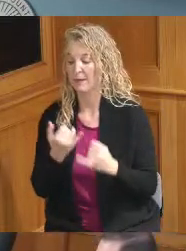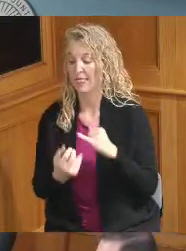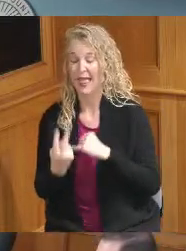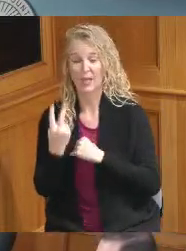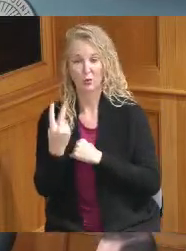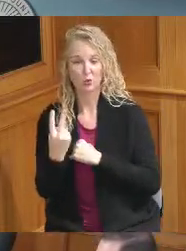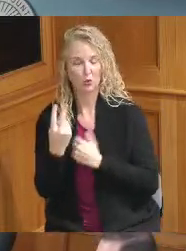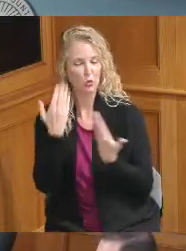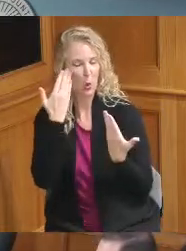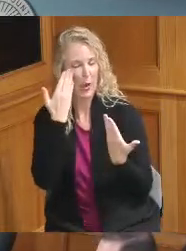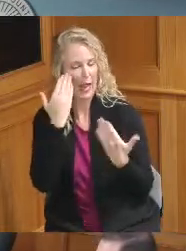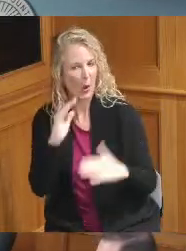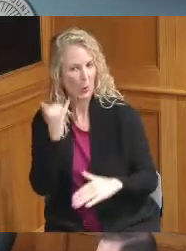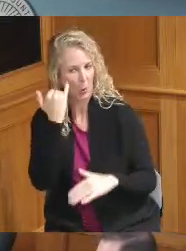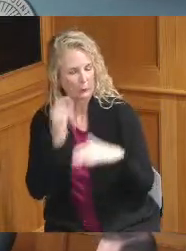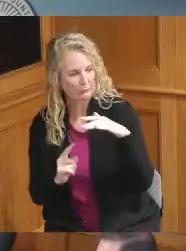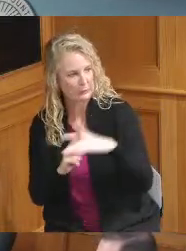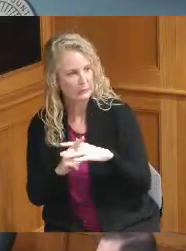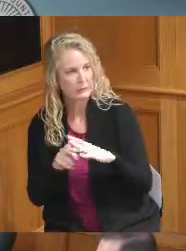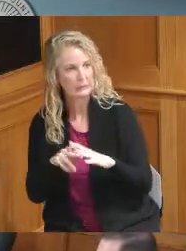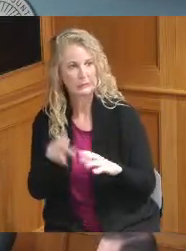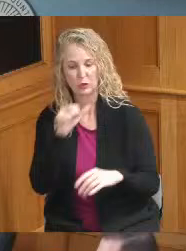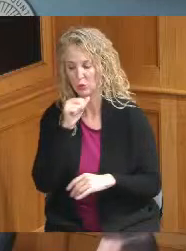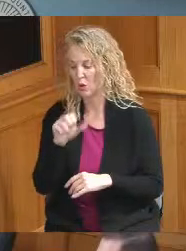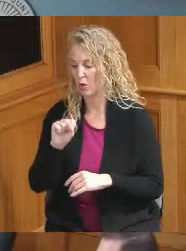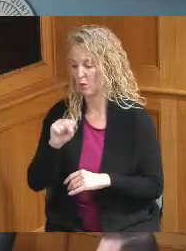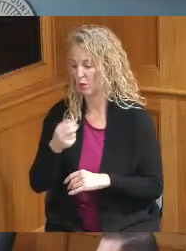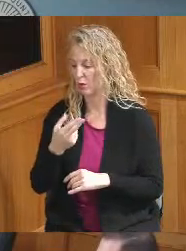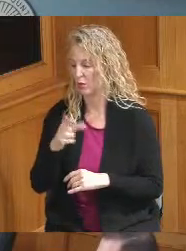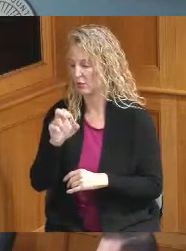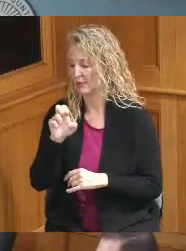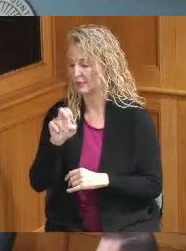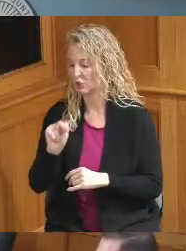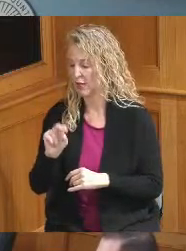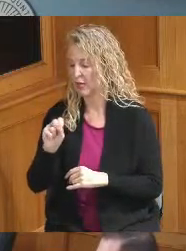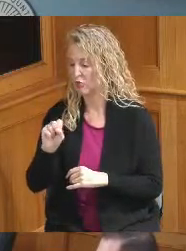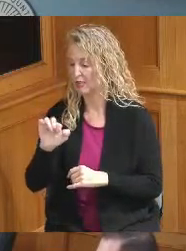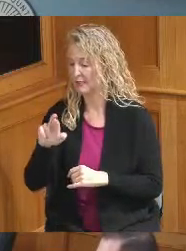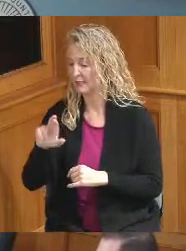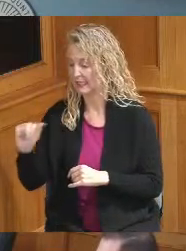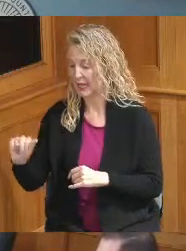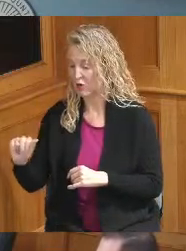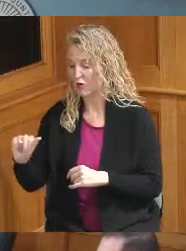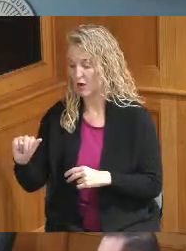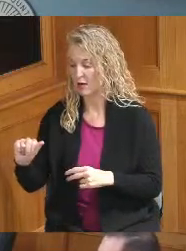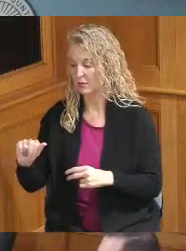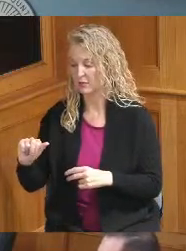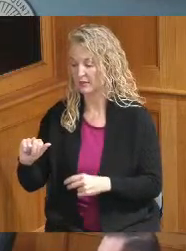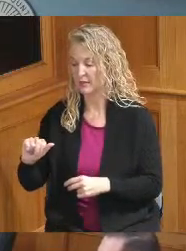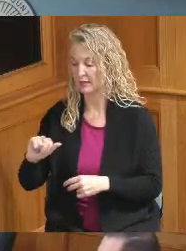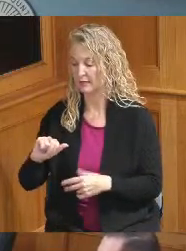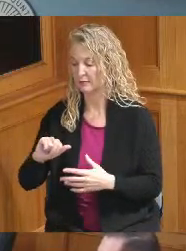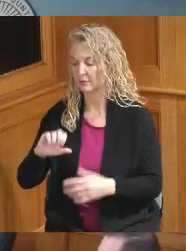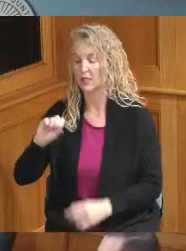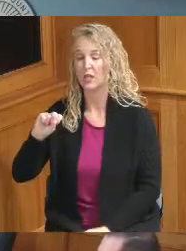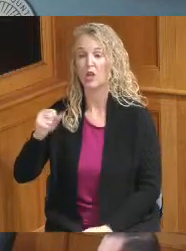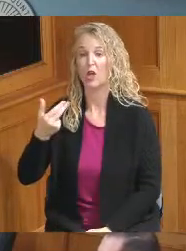And my last two, I don't know if they were able to make it, but Sharon, Sierra, Shireen, I'm